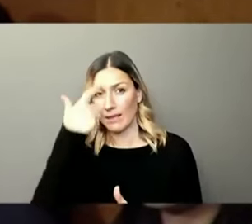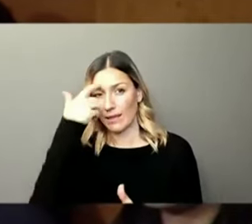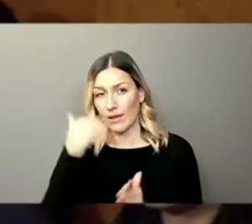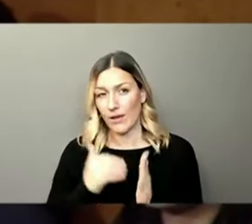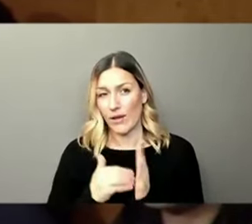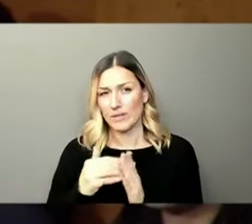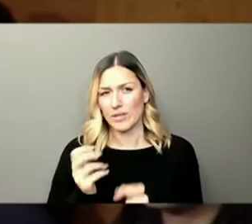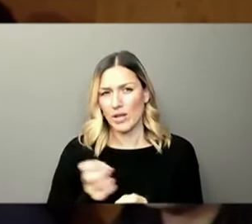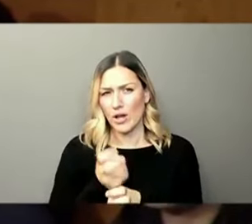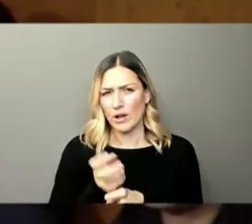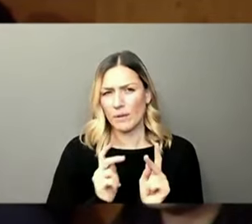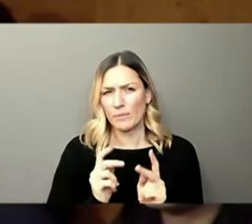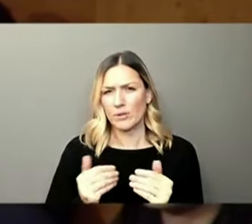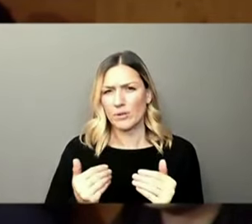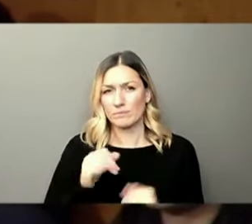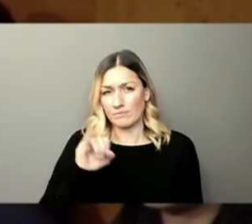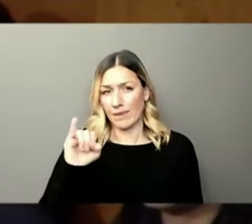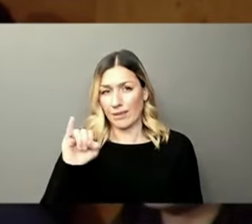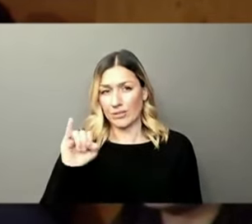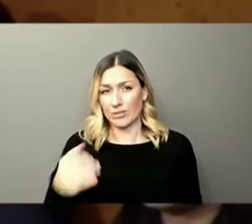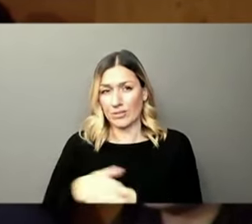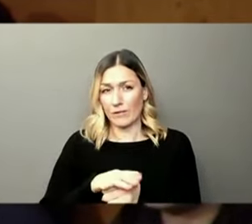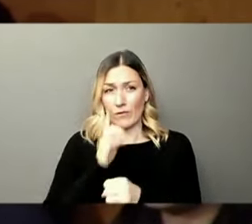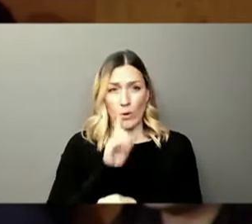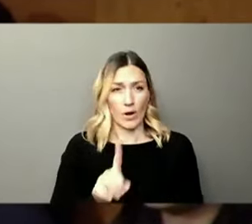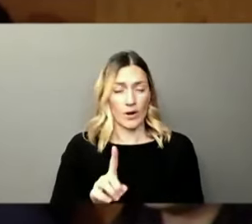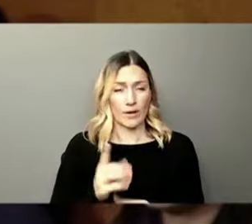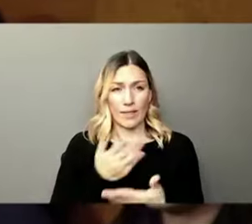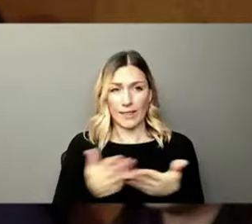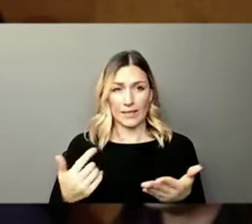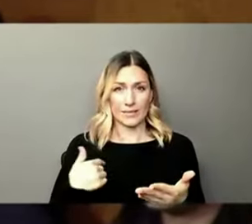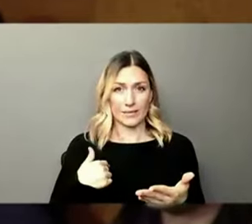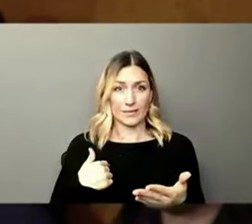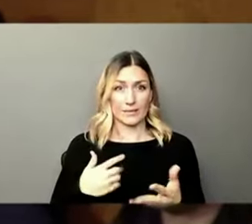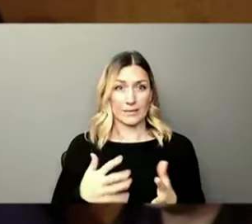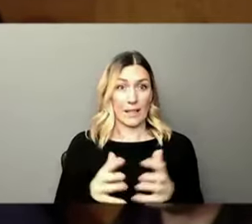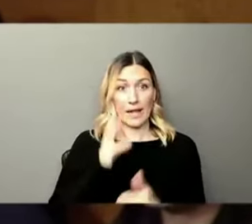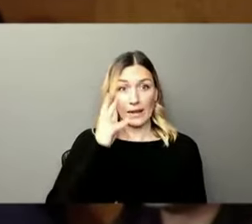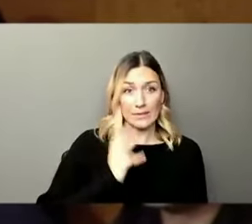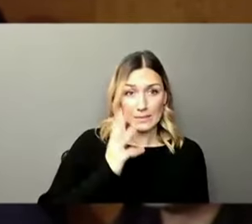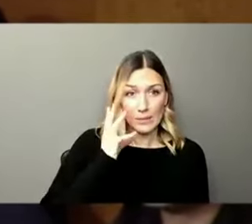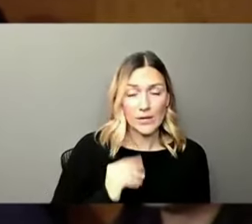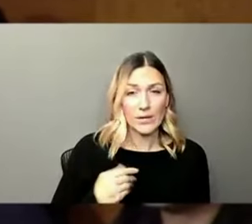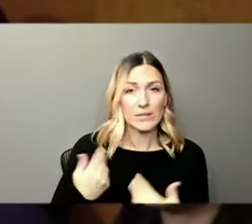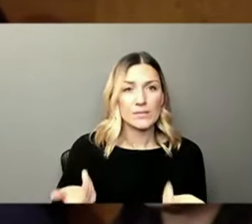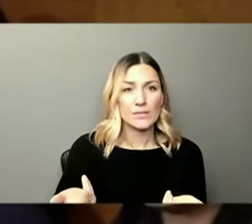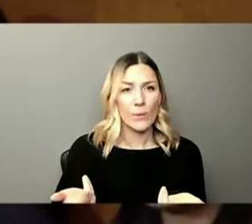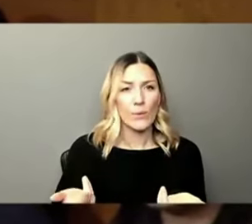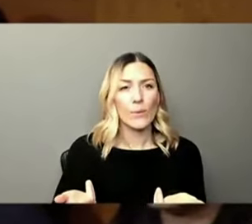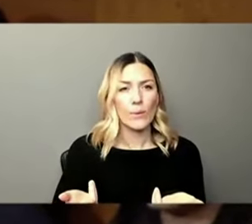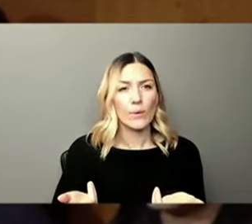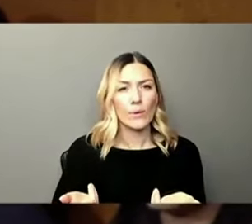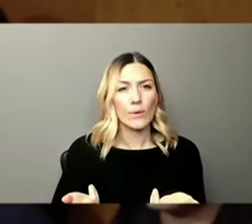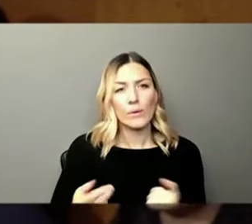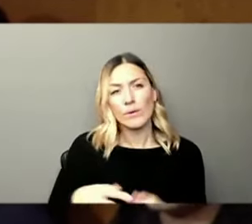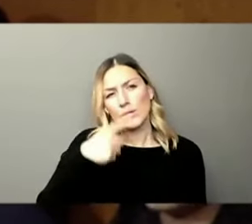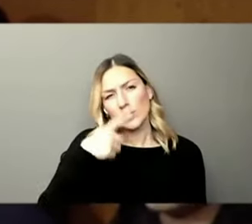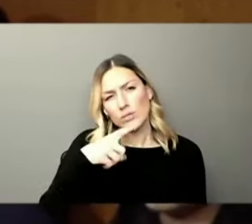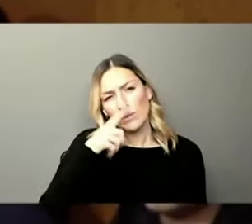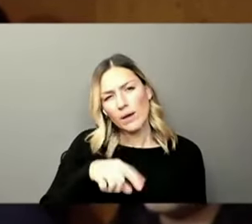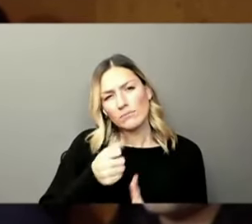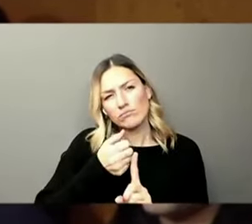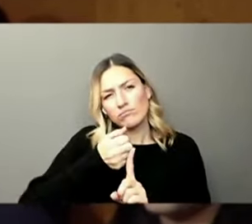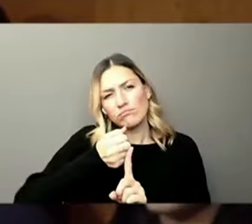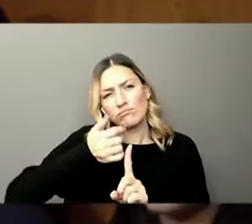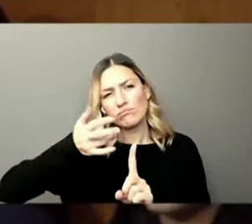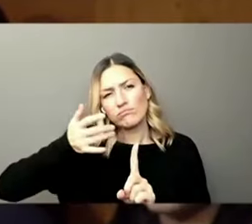to get health insurance coverage for stuff that we have a lot more experience with. And so would each of you just be willing to talk a little bit